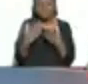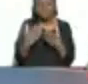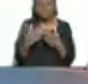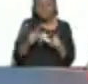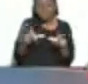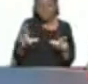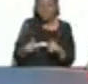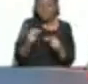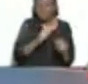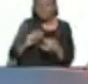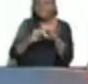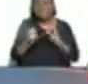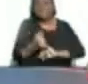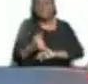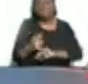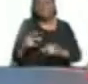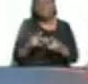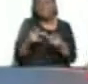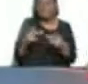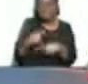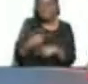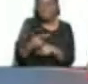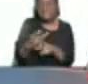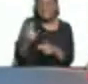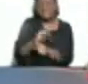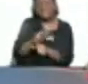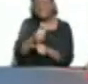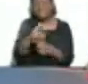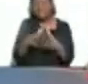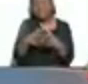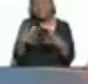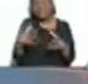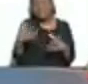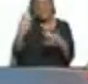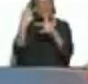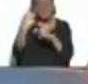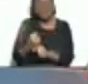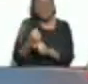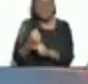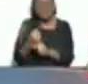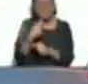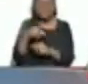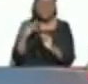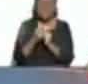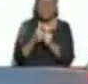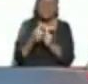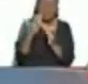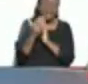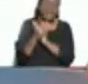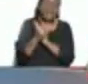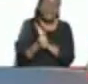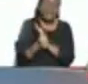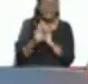Well, the local tourism product collecting yet another major accolade under its belt. Lloyd Allen tells us how experts expect higher numbers